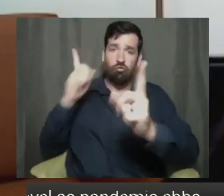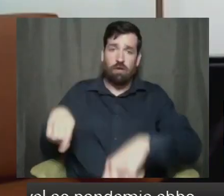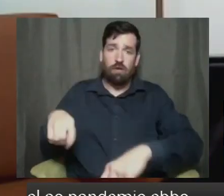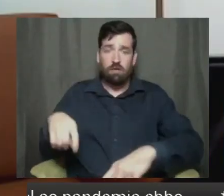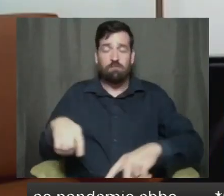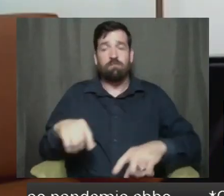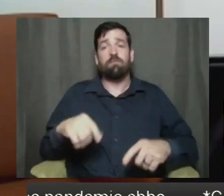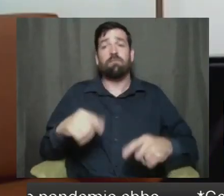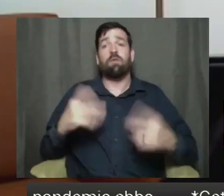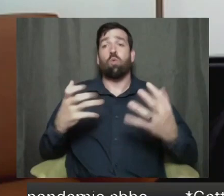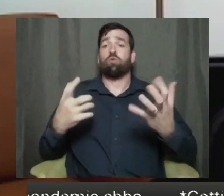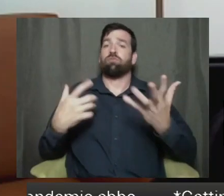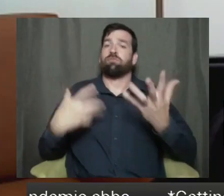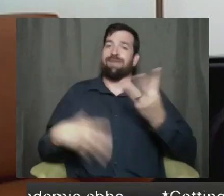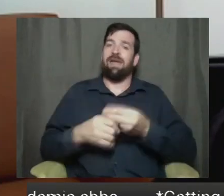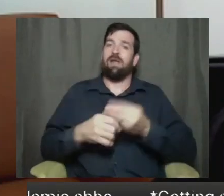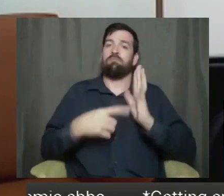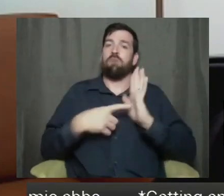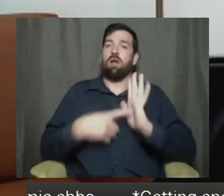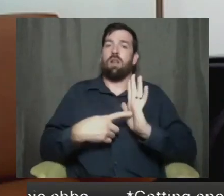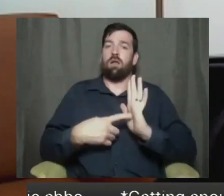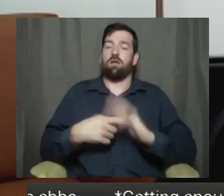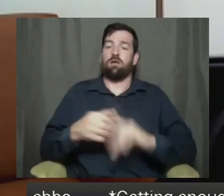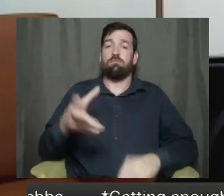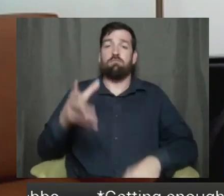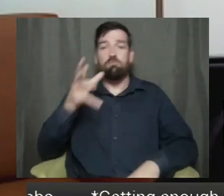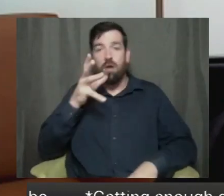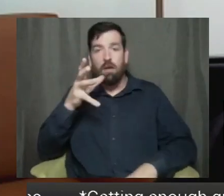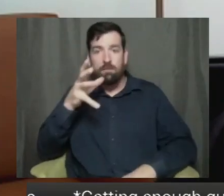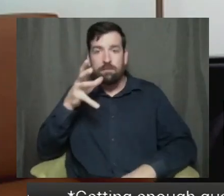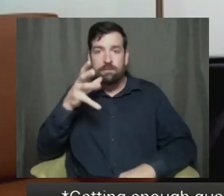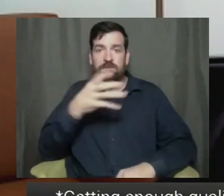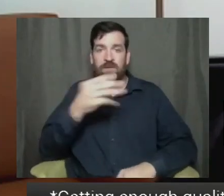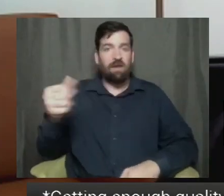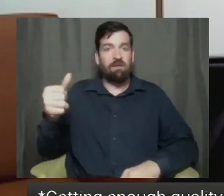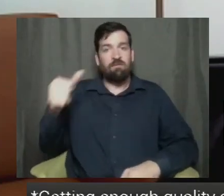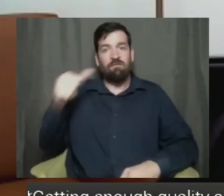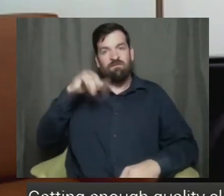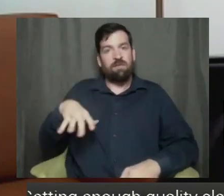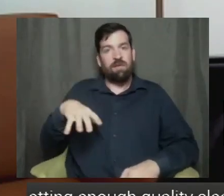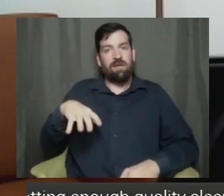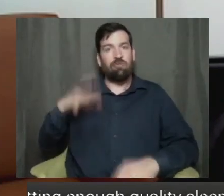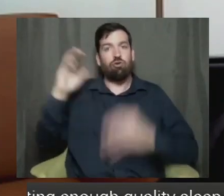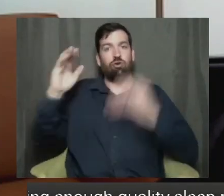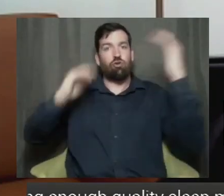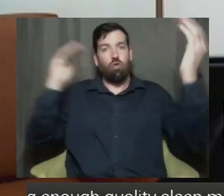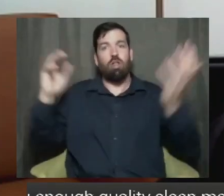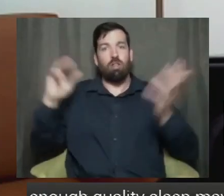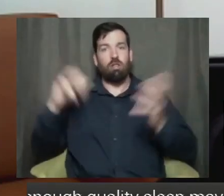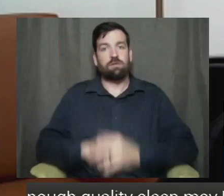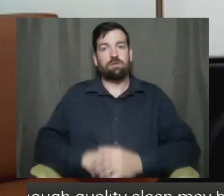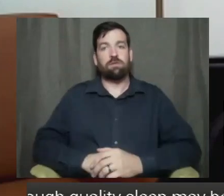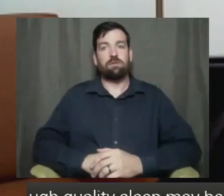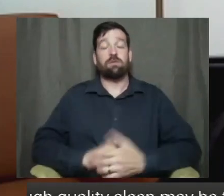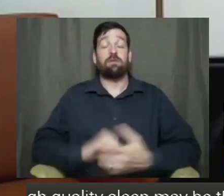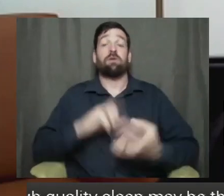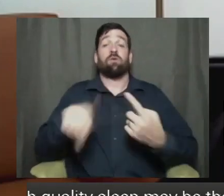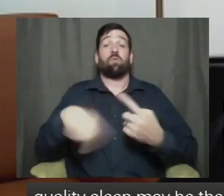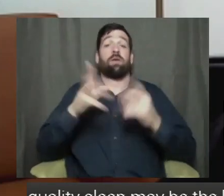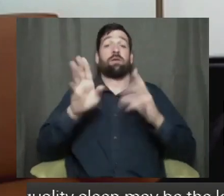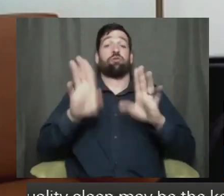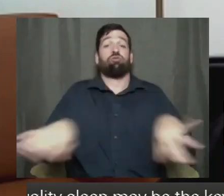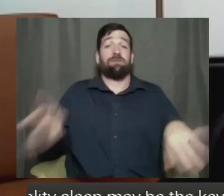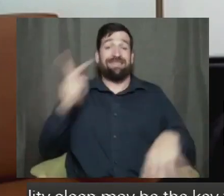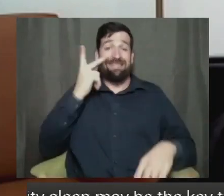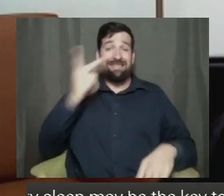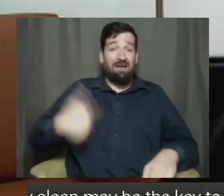add modeling by moms and adult female role models. When children see us